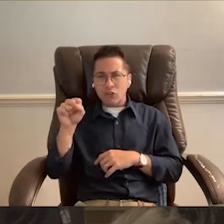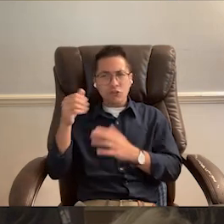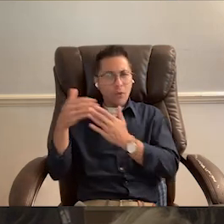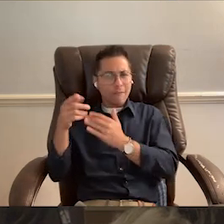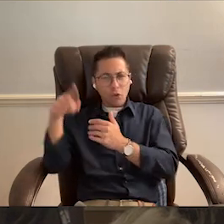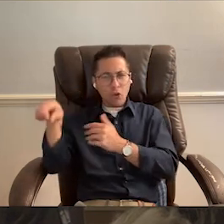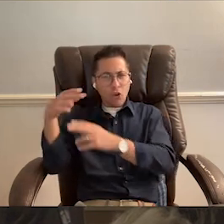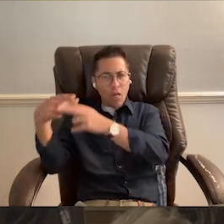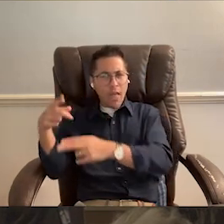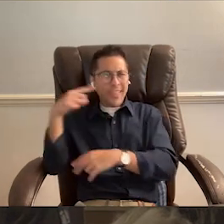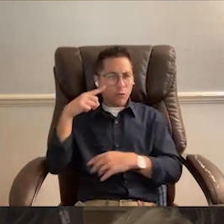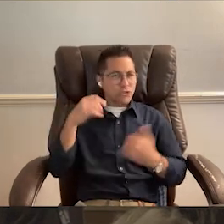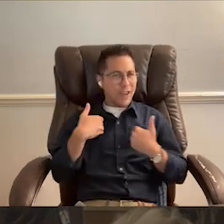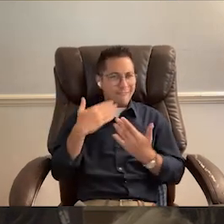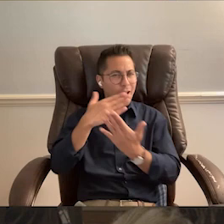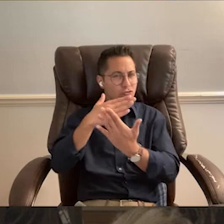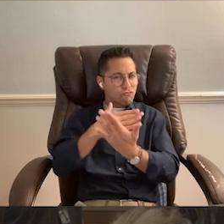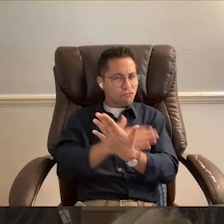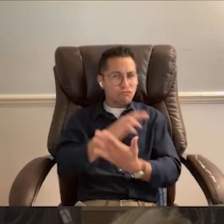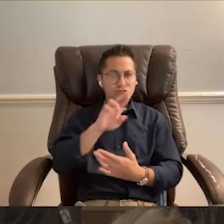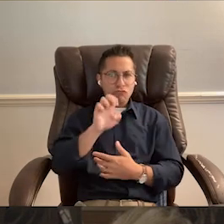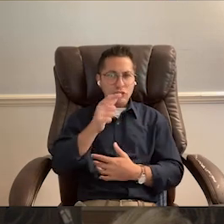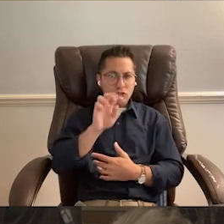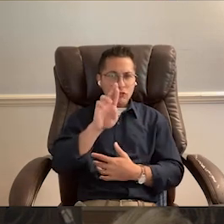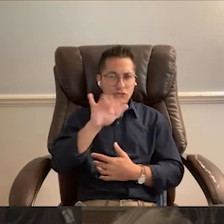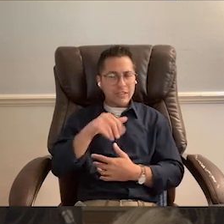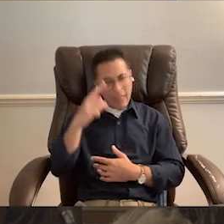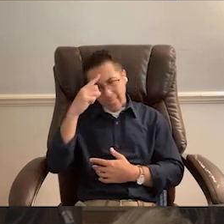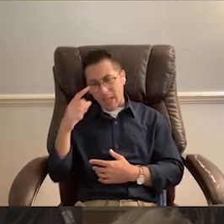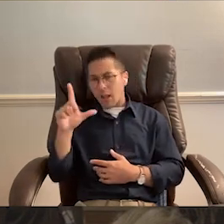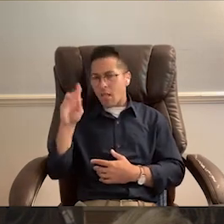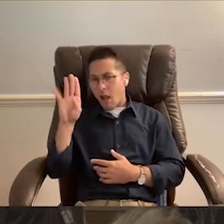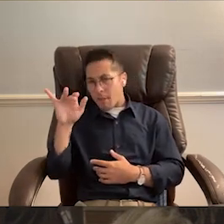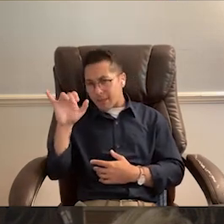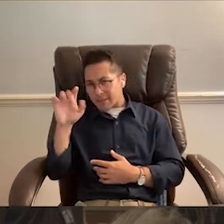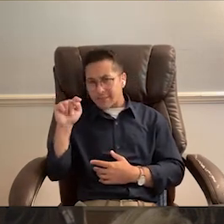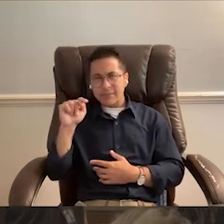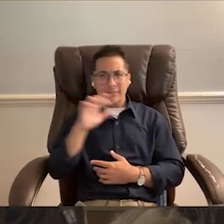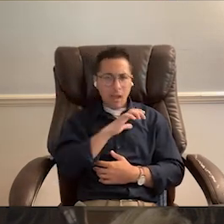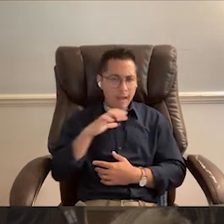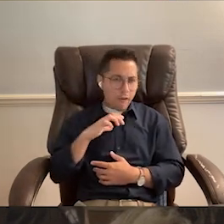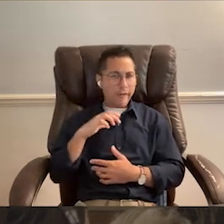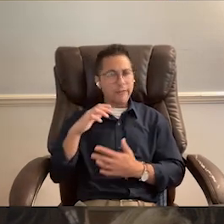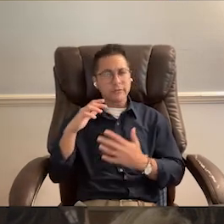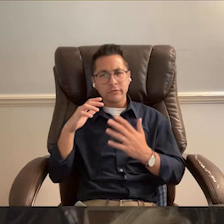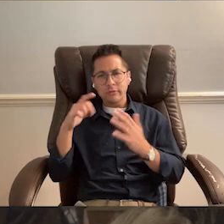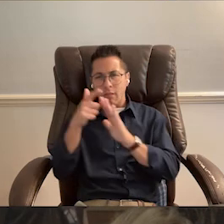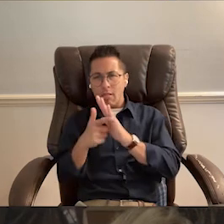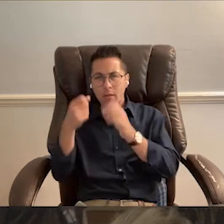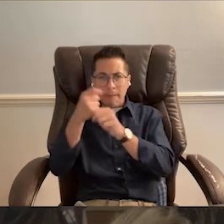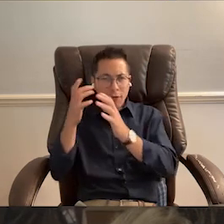like sex offenders, whatever you call them, right? I think they should have a registry, all right. I think